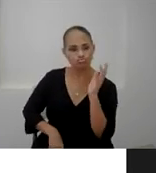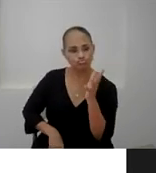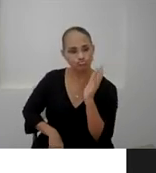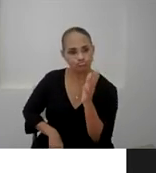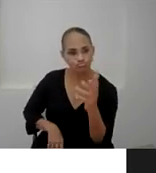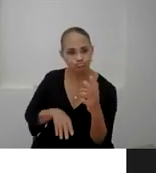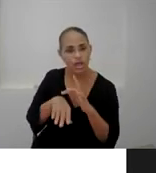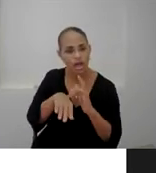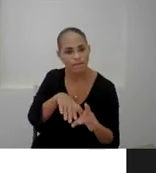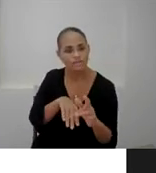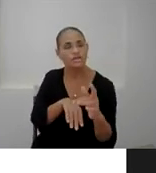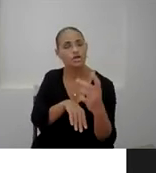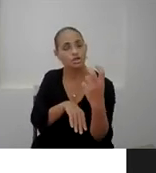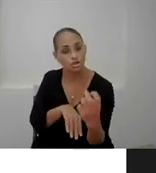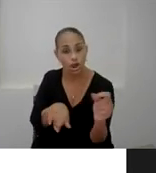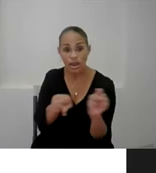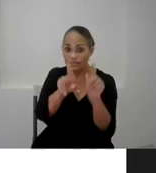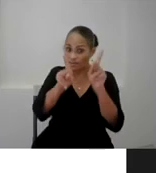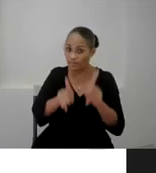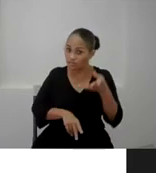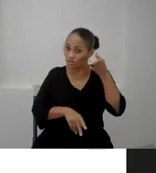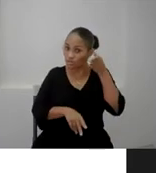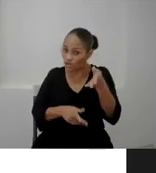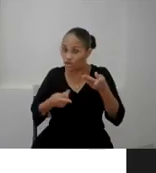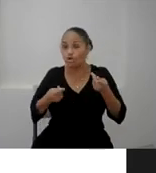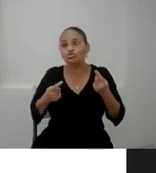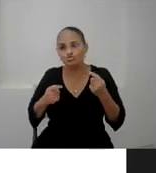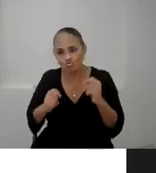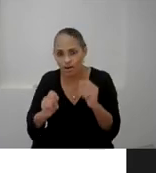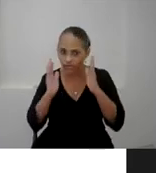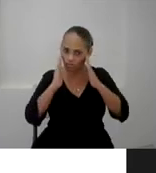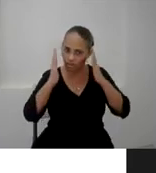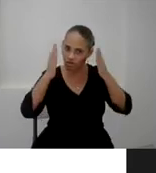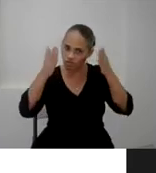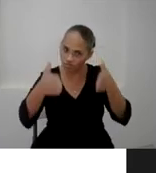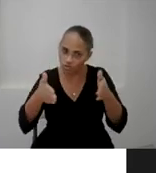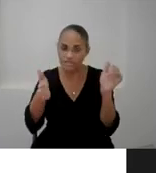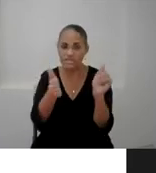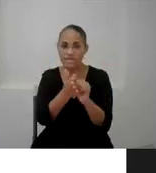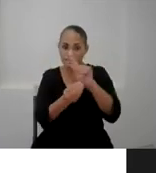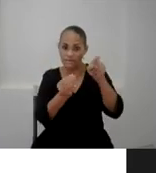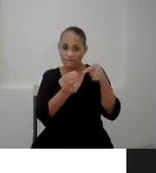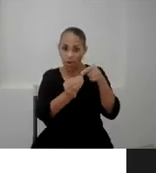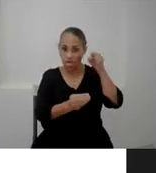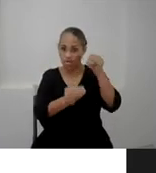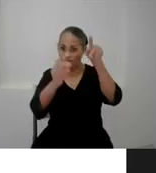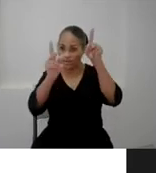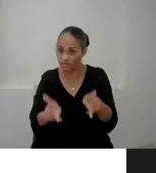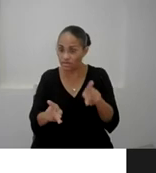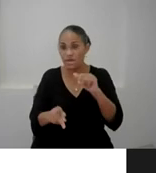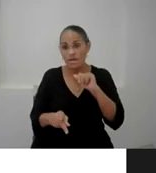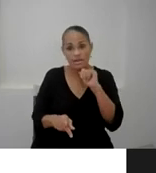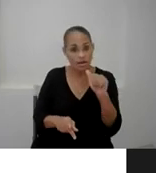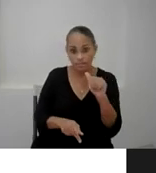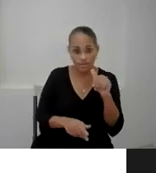if the person was there, to just try and make a focus that this is about this person. They might not physically be in the